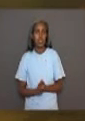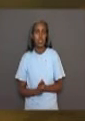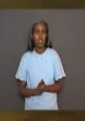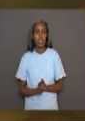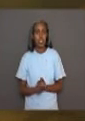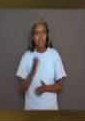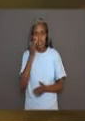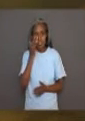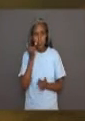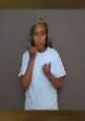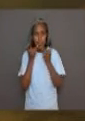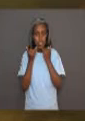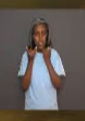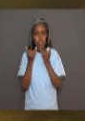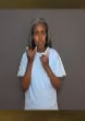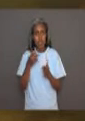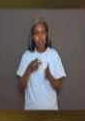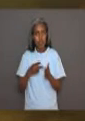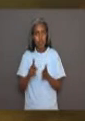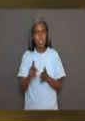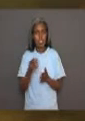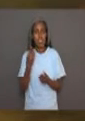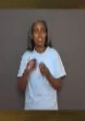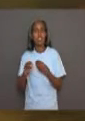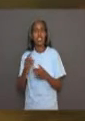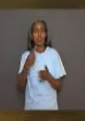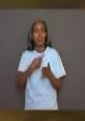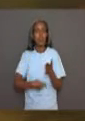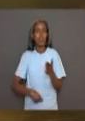customer pays a sale price for the item.